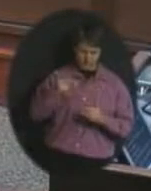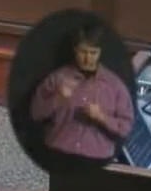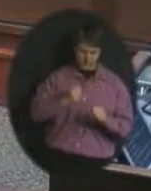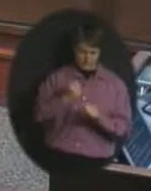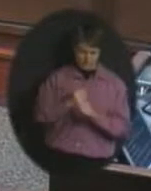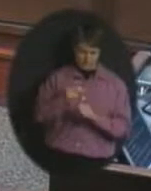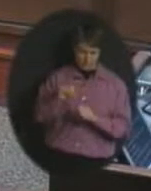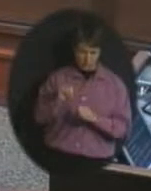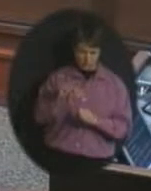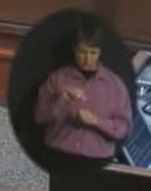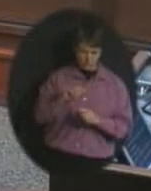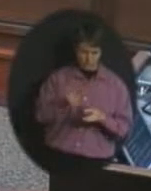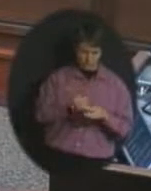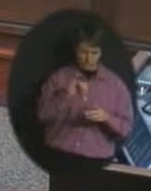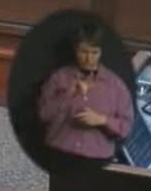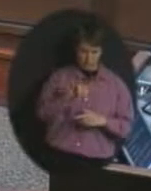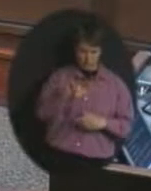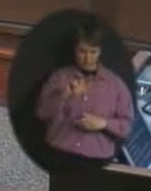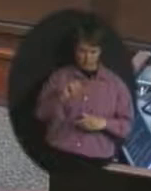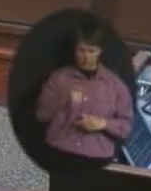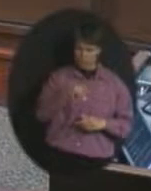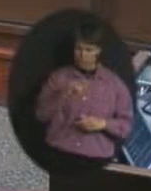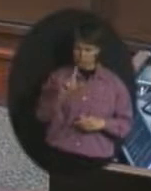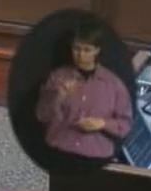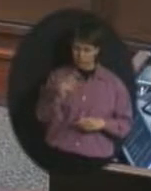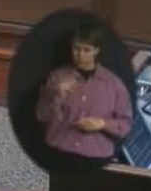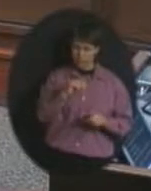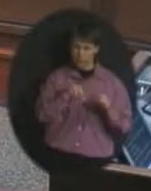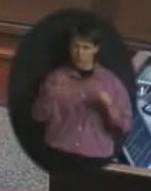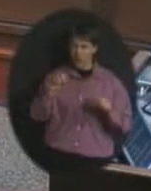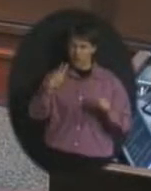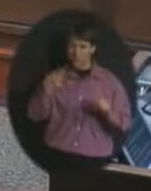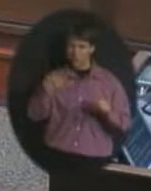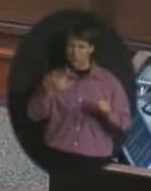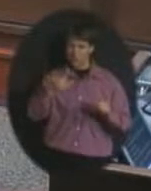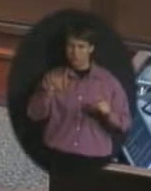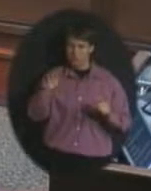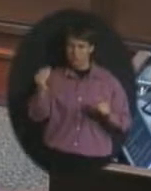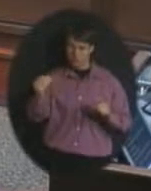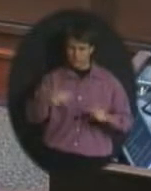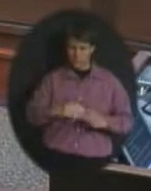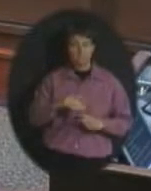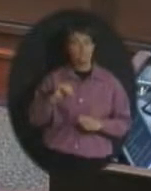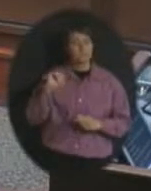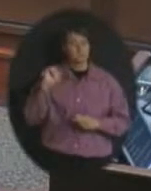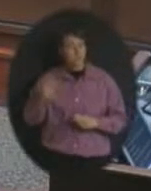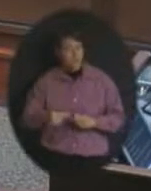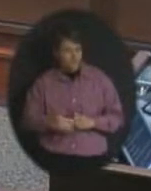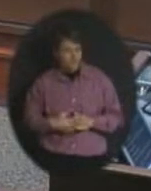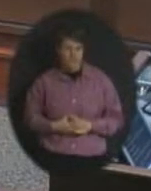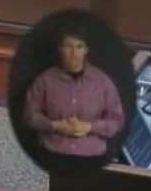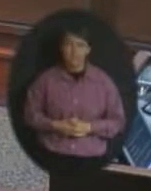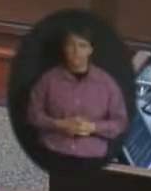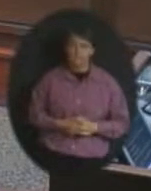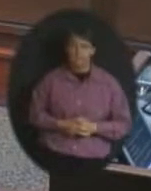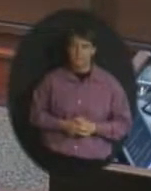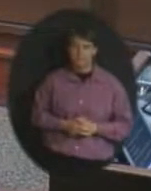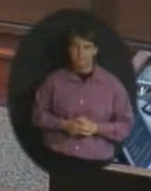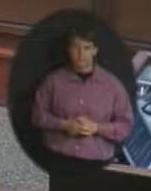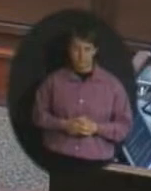effective July 1, 2013 through October 2014. Second.